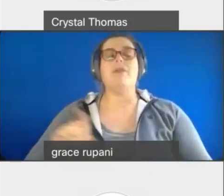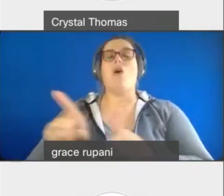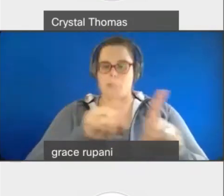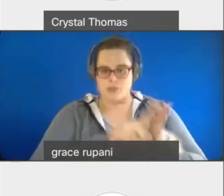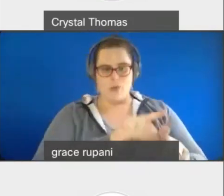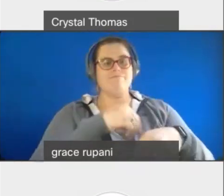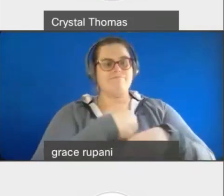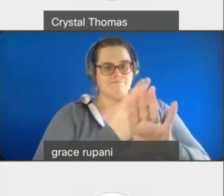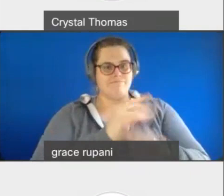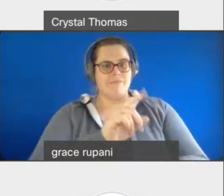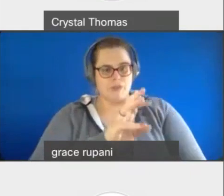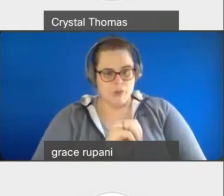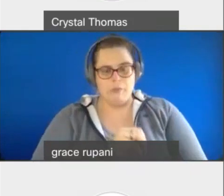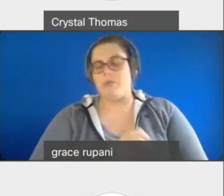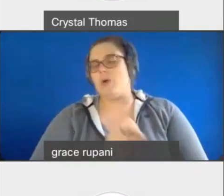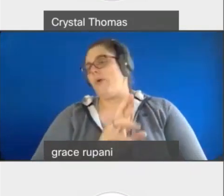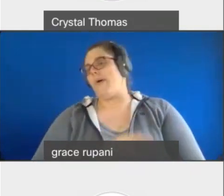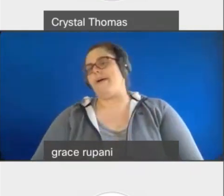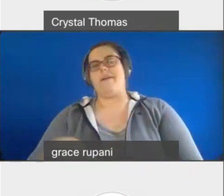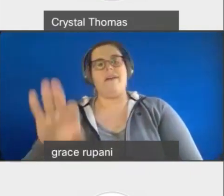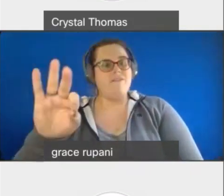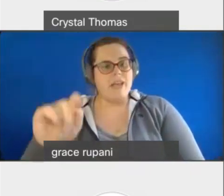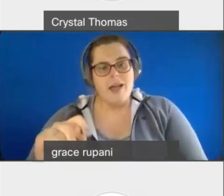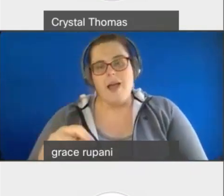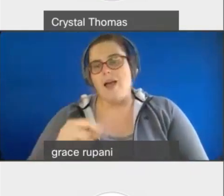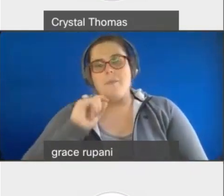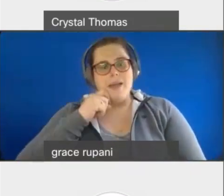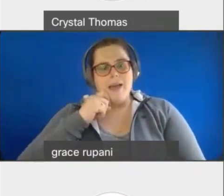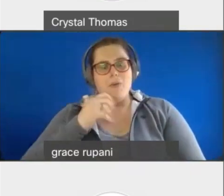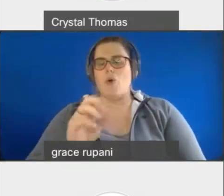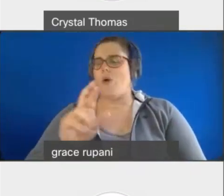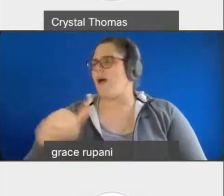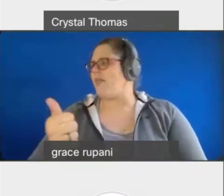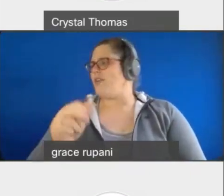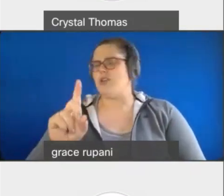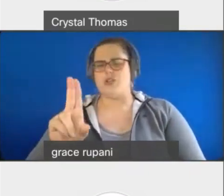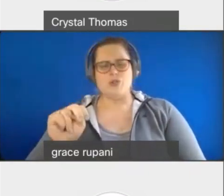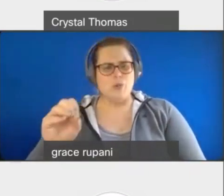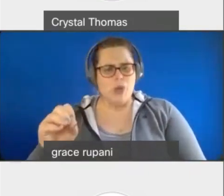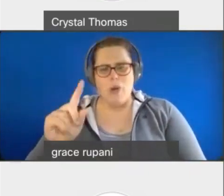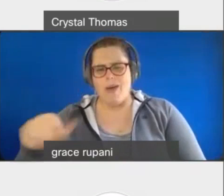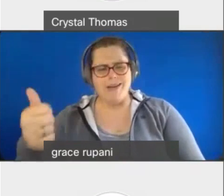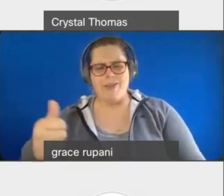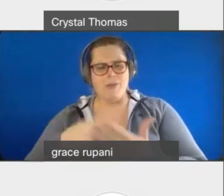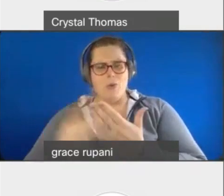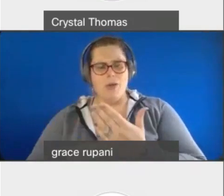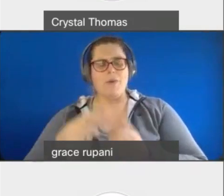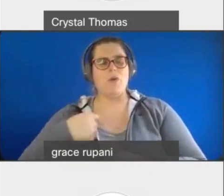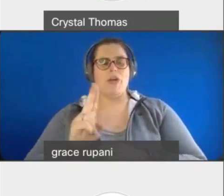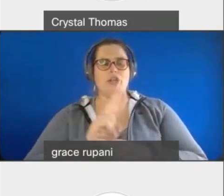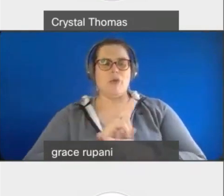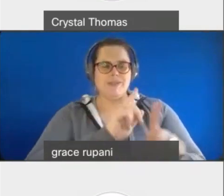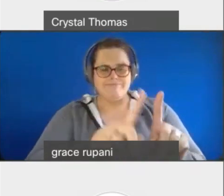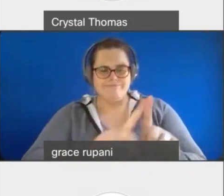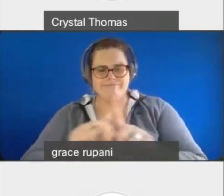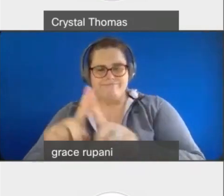using FaceTime. We're using, I think it's called Duno. That's another technique that we're using in terms of